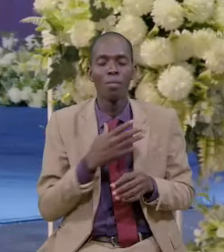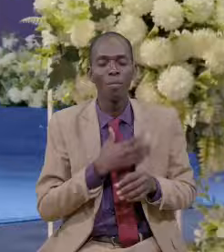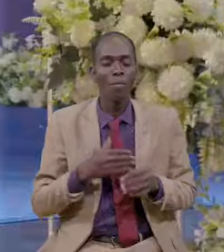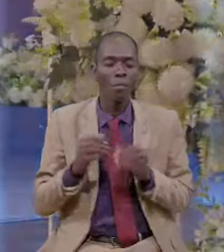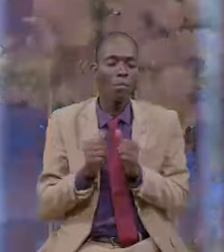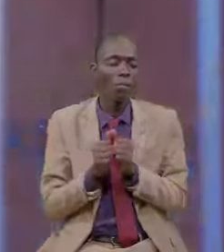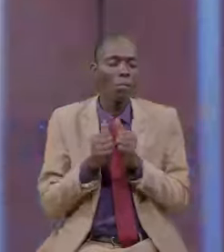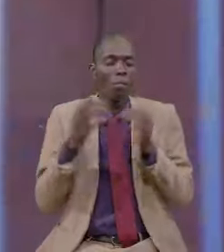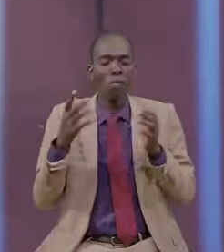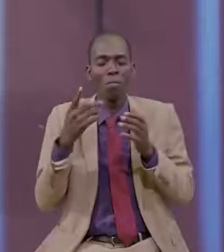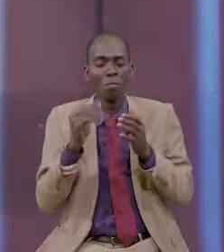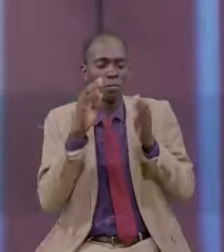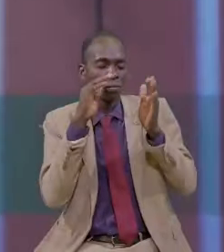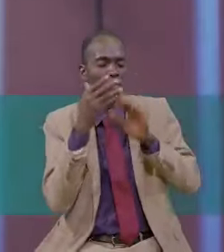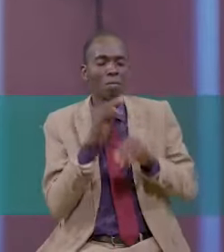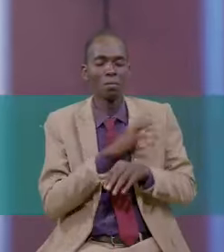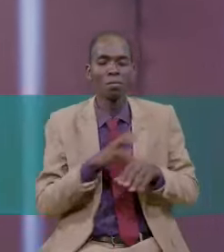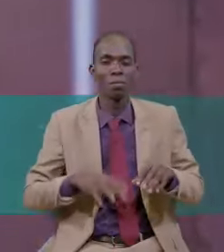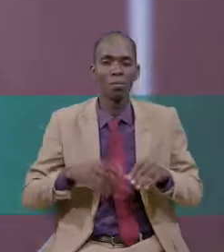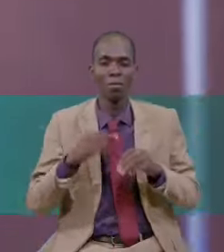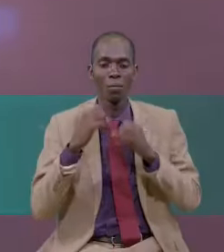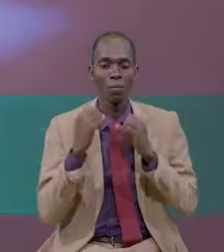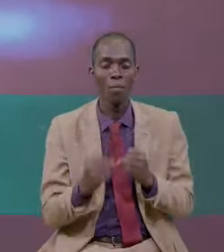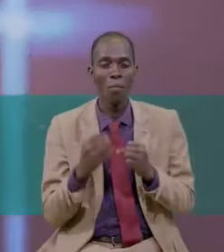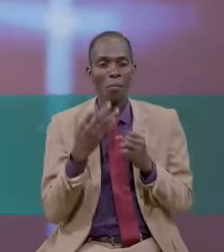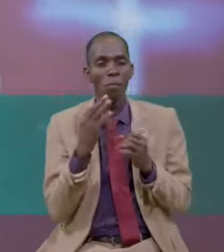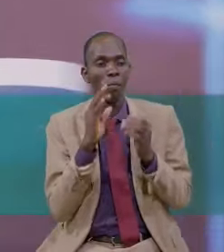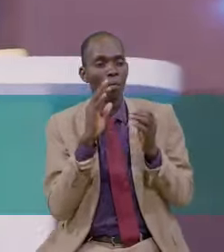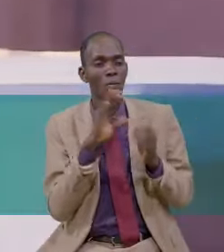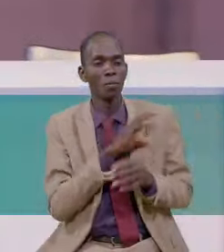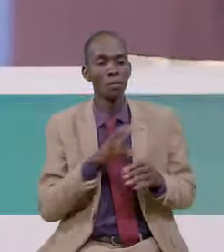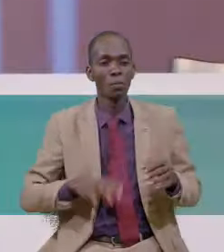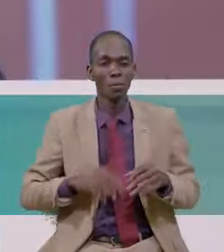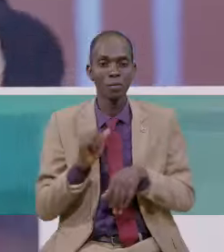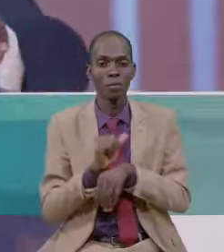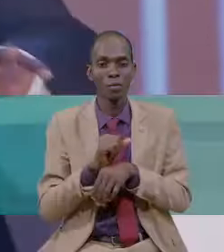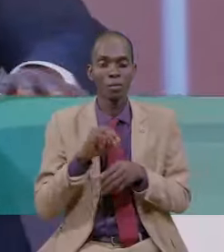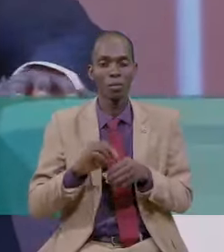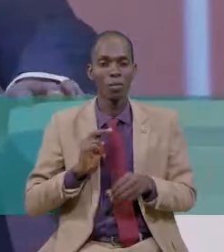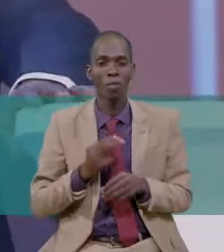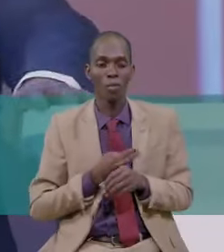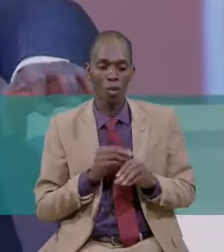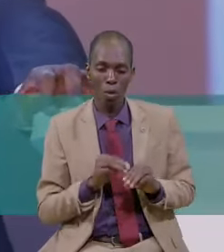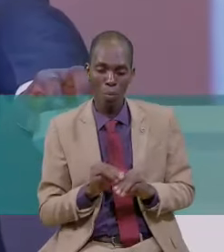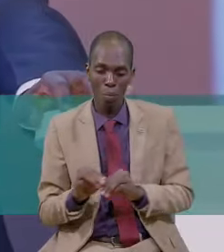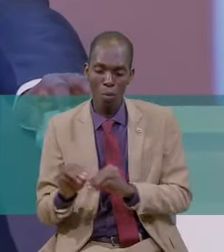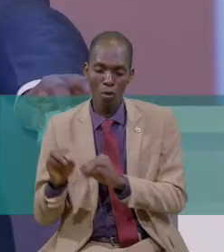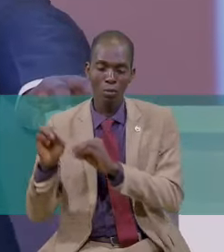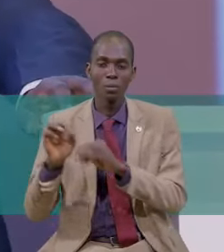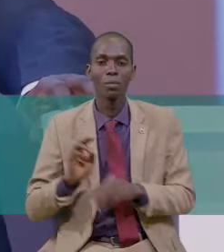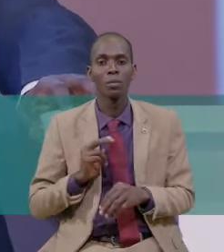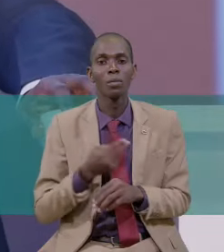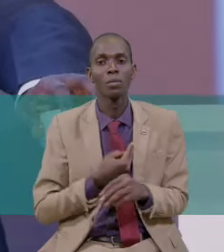Christ, the power of Christ walking in us, moving us. When the Son of